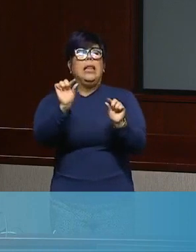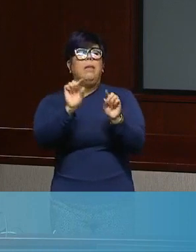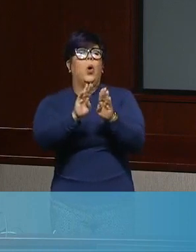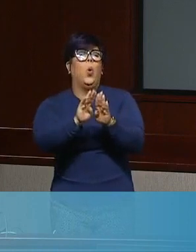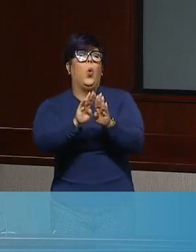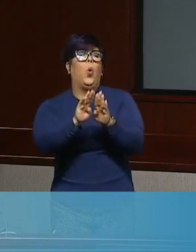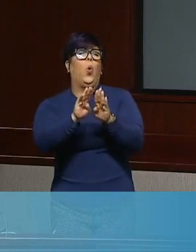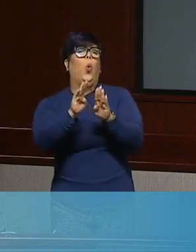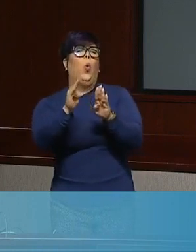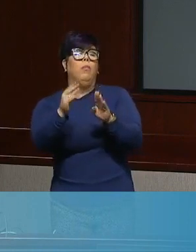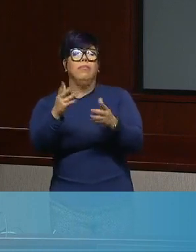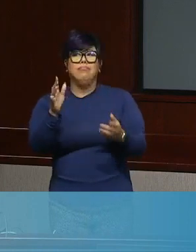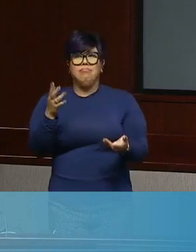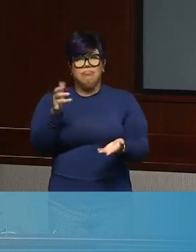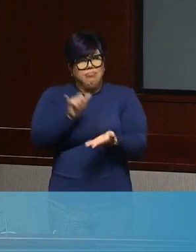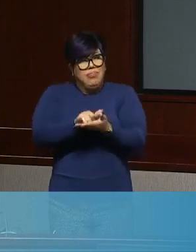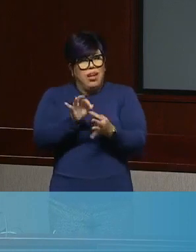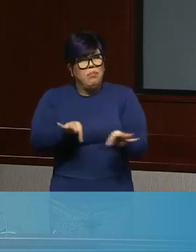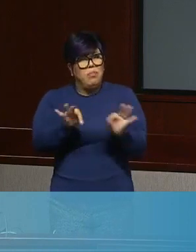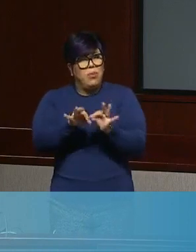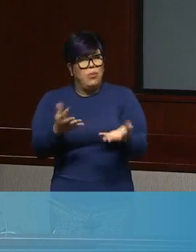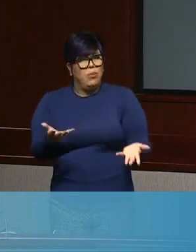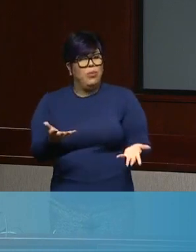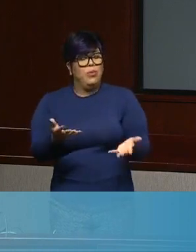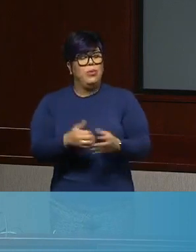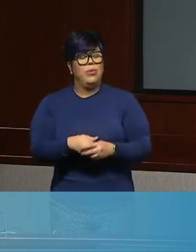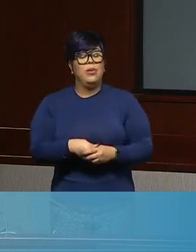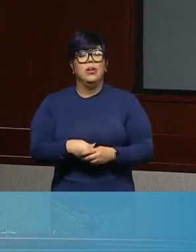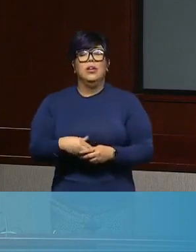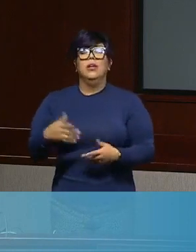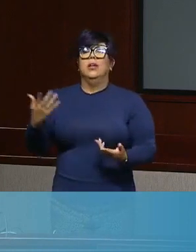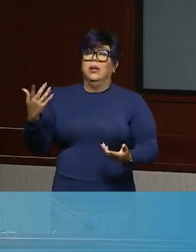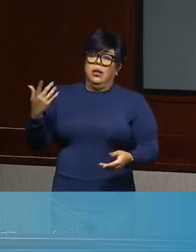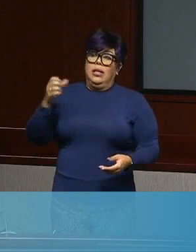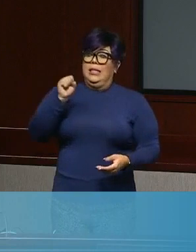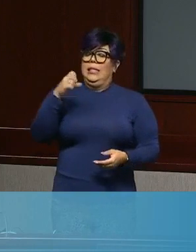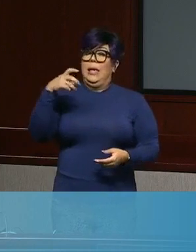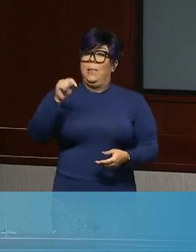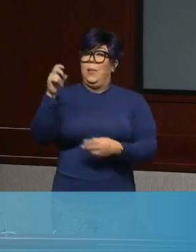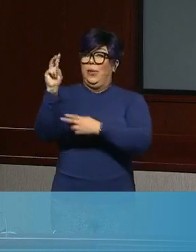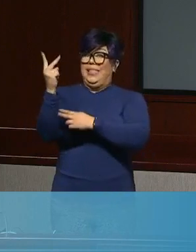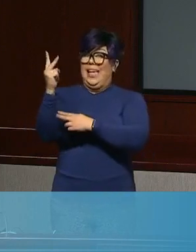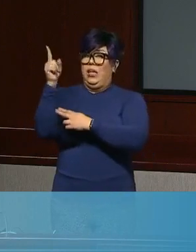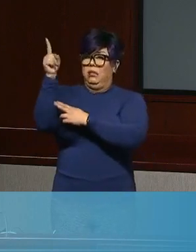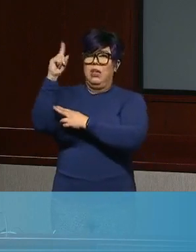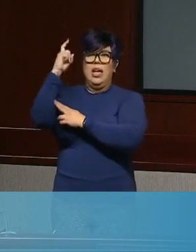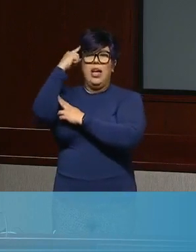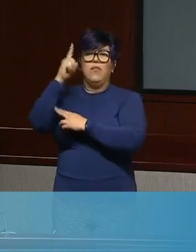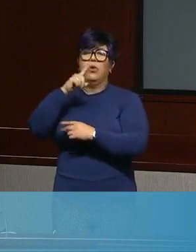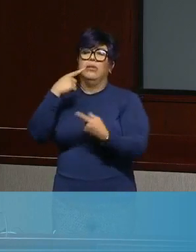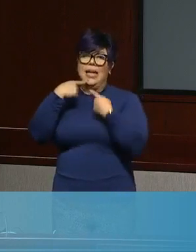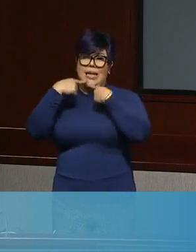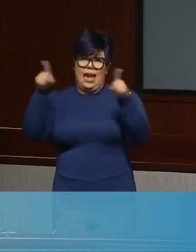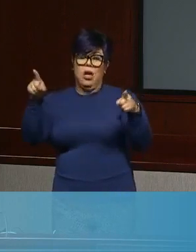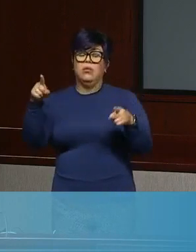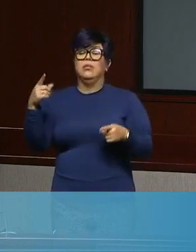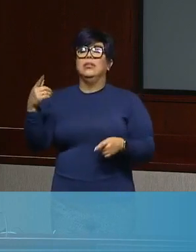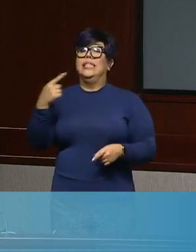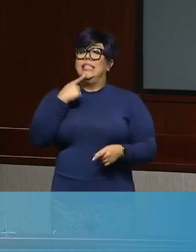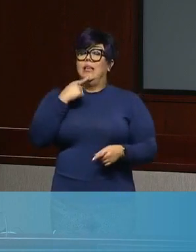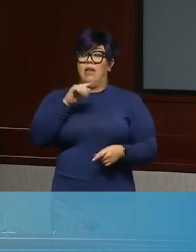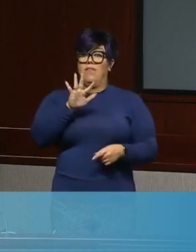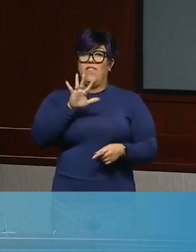wider, and that matters. Following the governor's announcement on September 2nd, assigning the state's 58